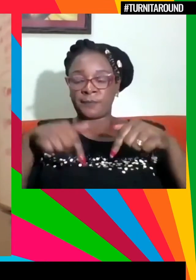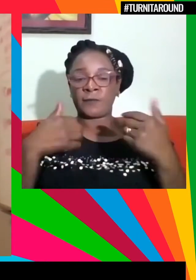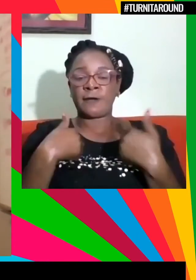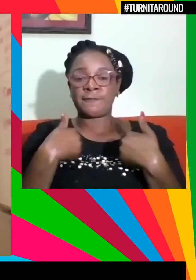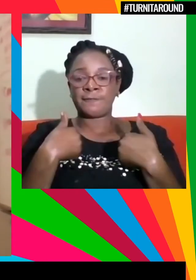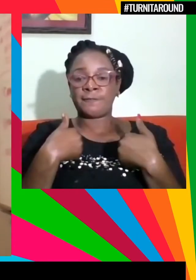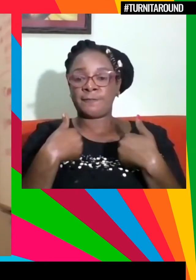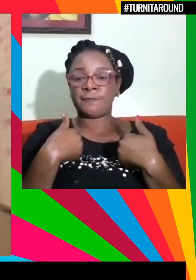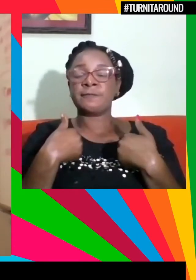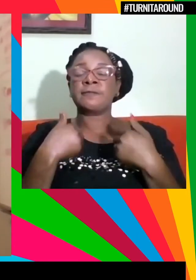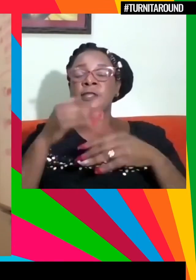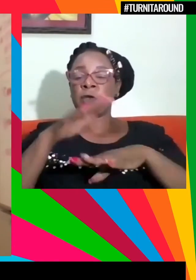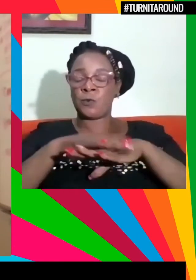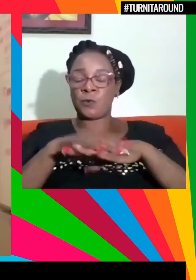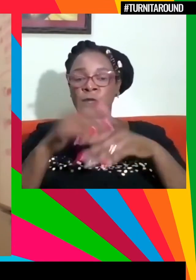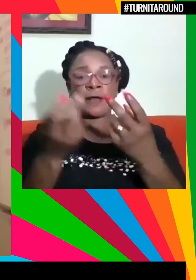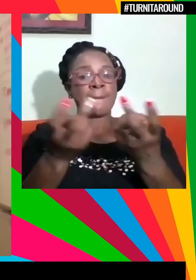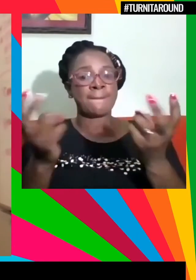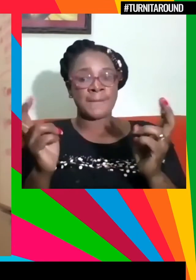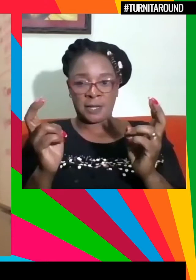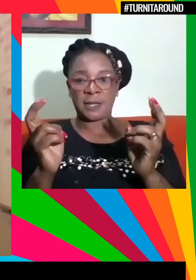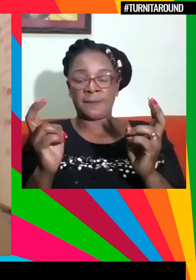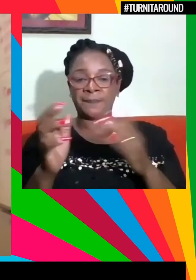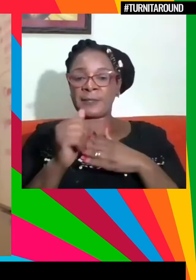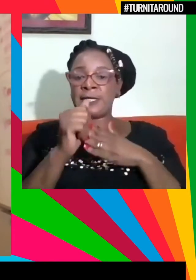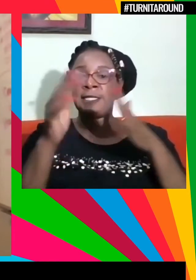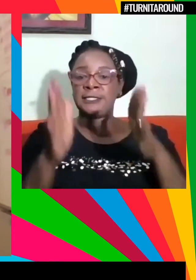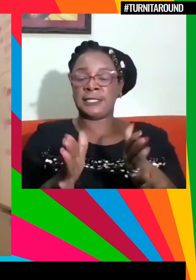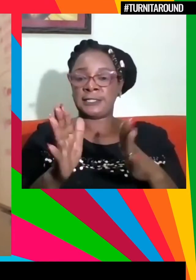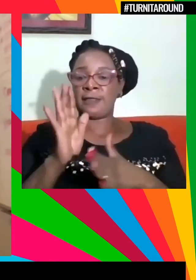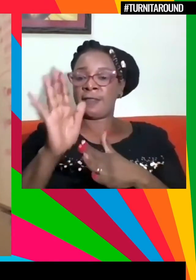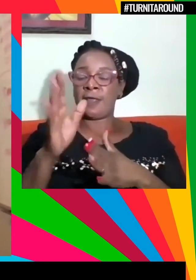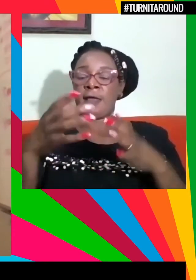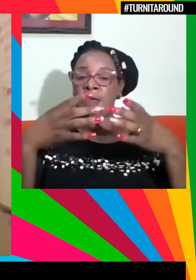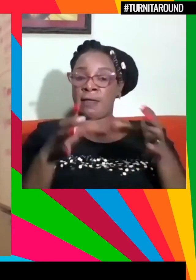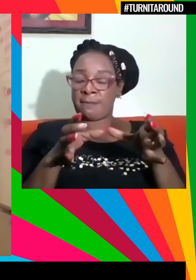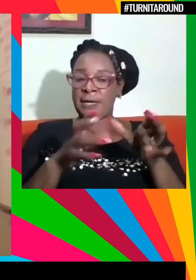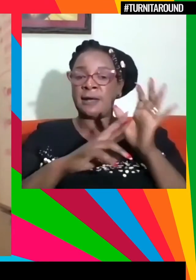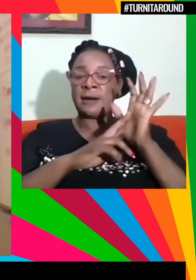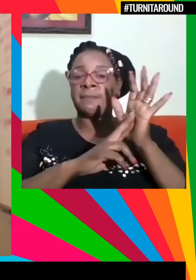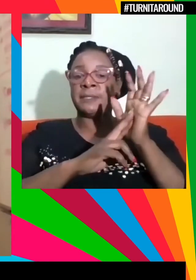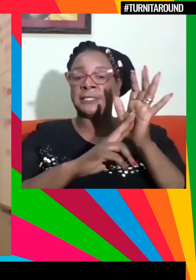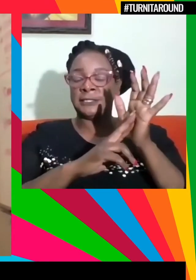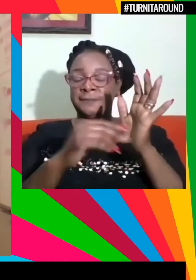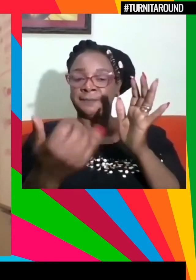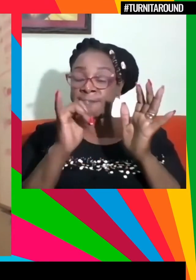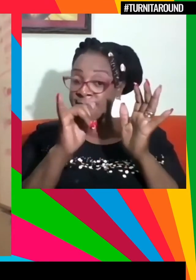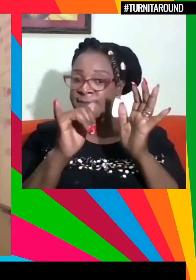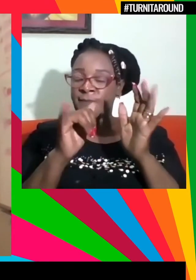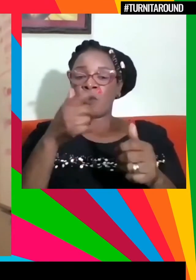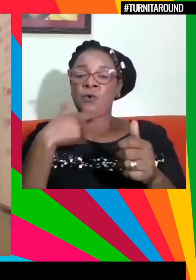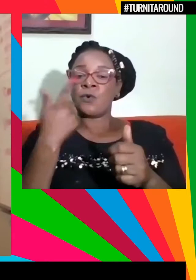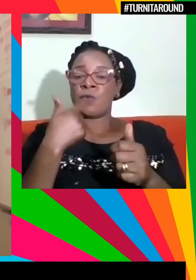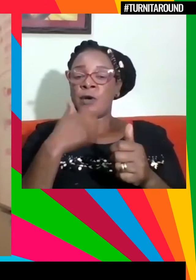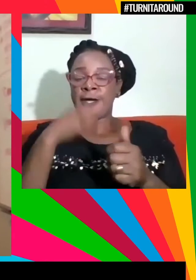an incredible panel of leaders in their companies representing these powerful brands who are taking a really